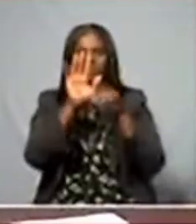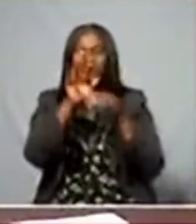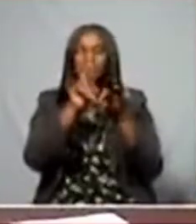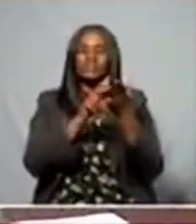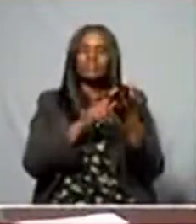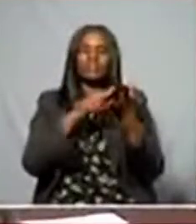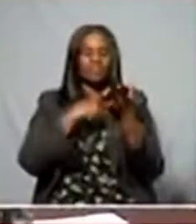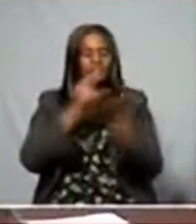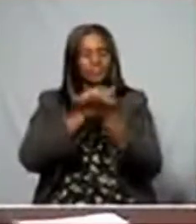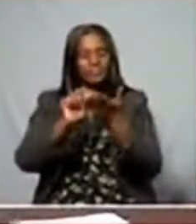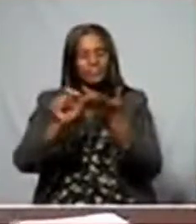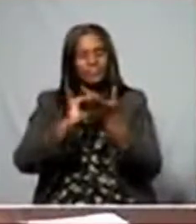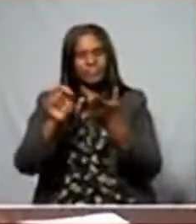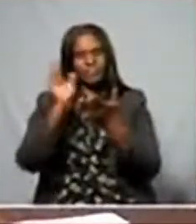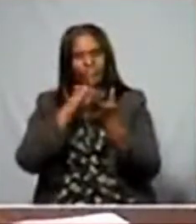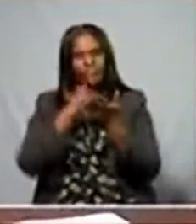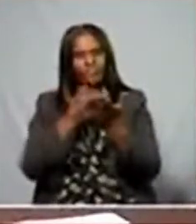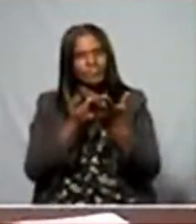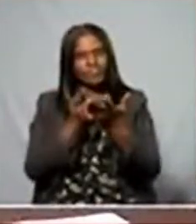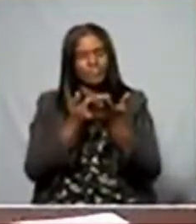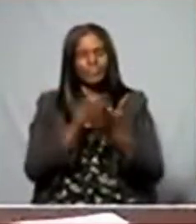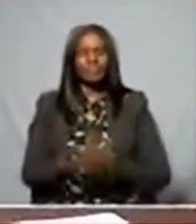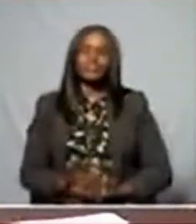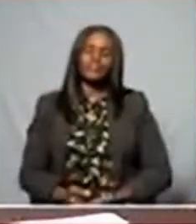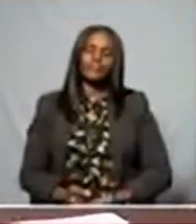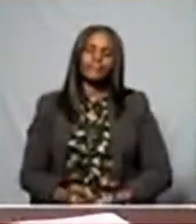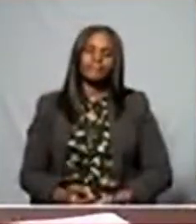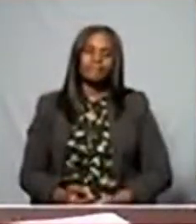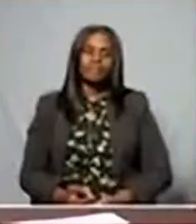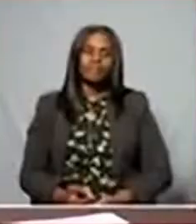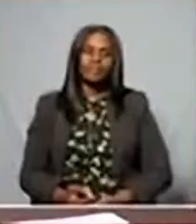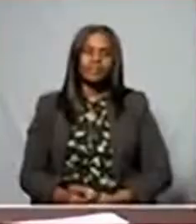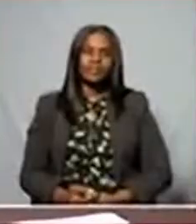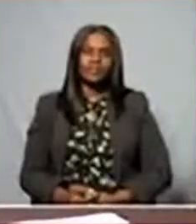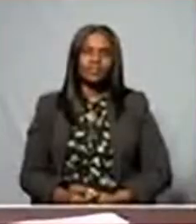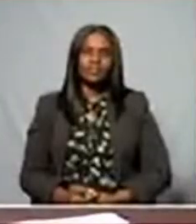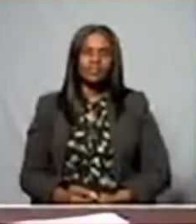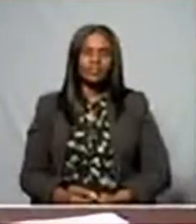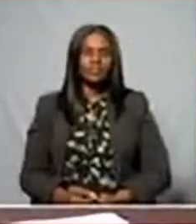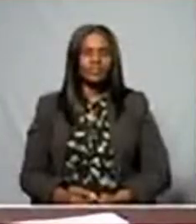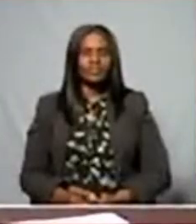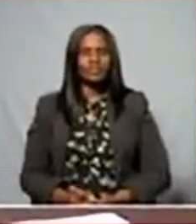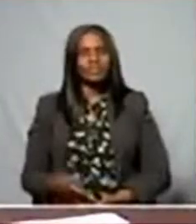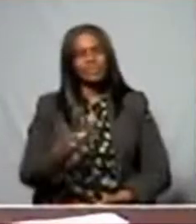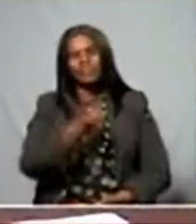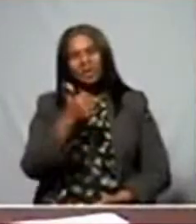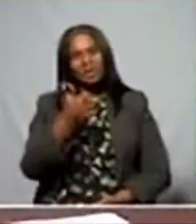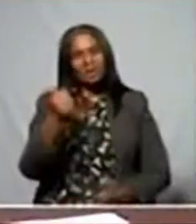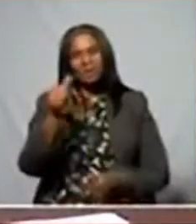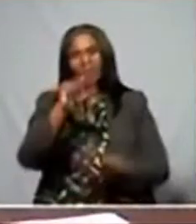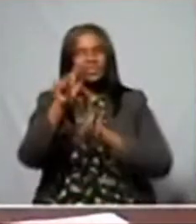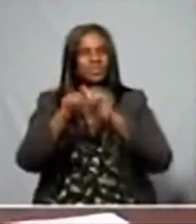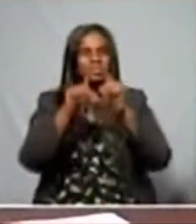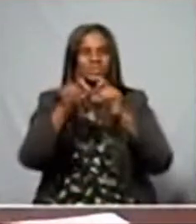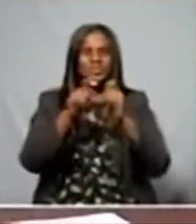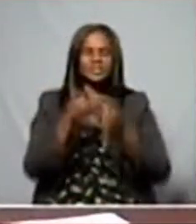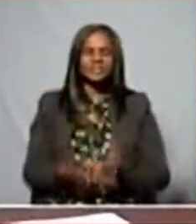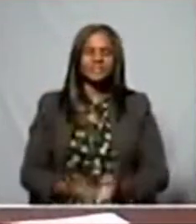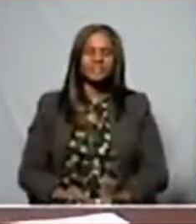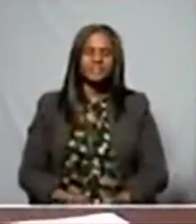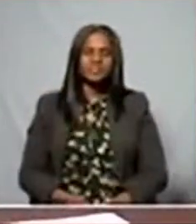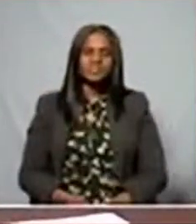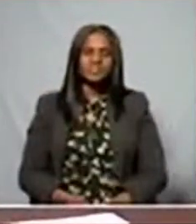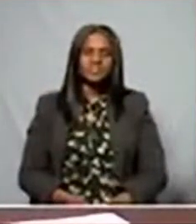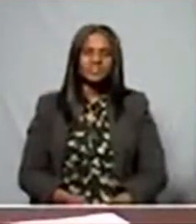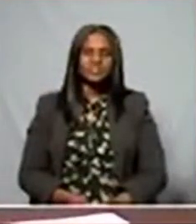been done. Okay, having said that, honorable members, any questions?